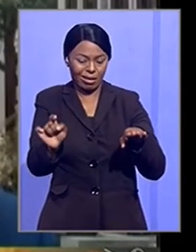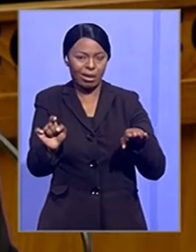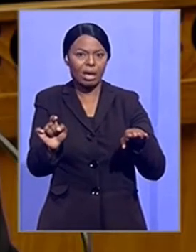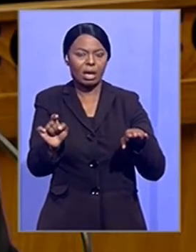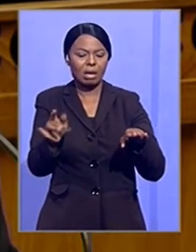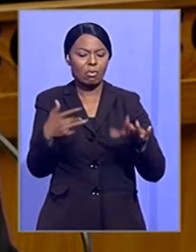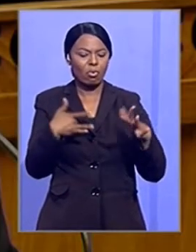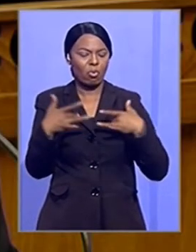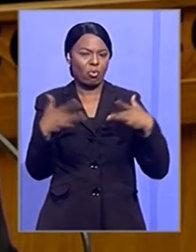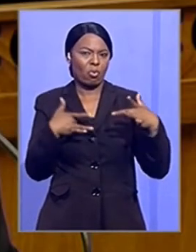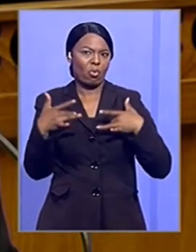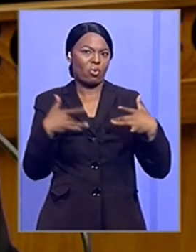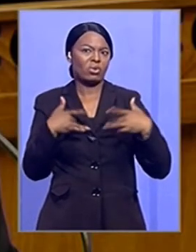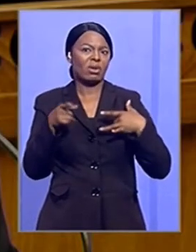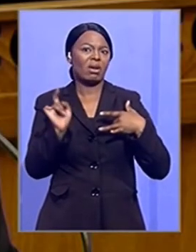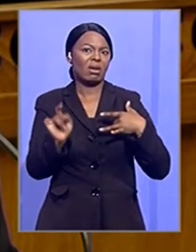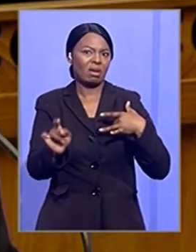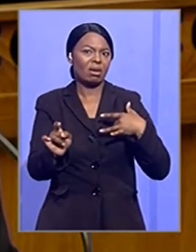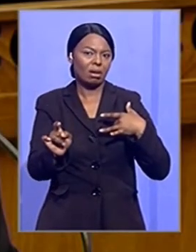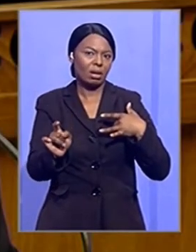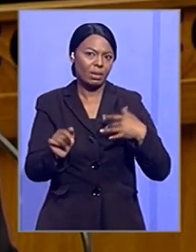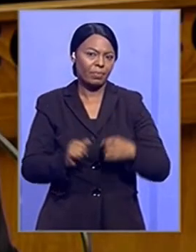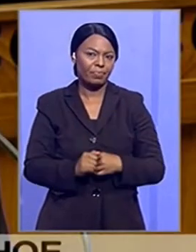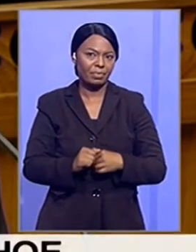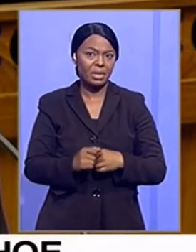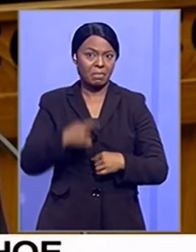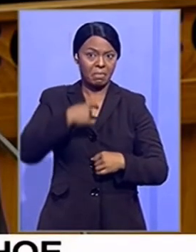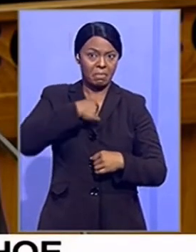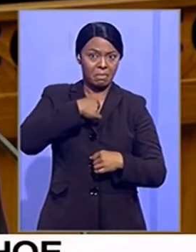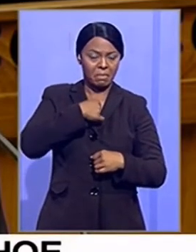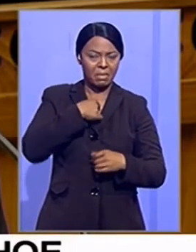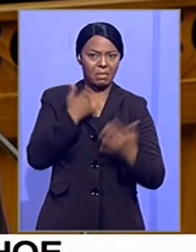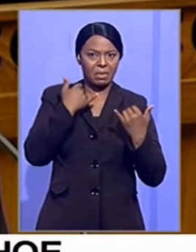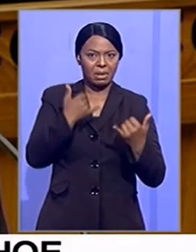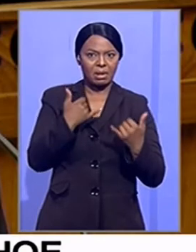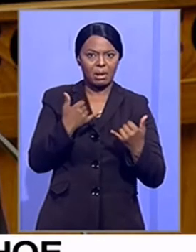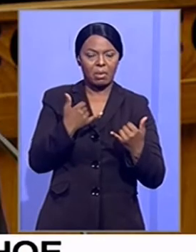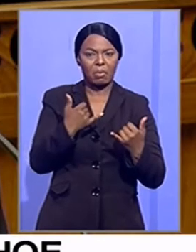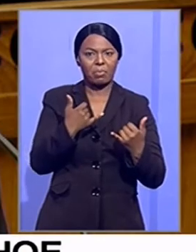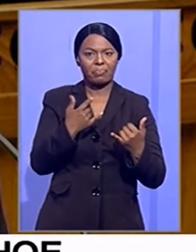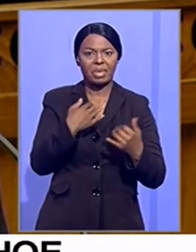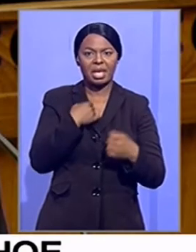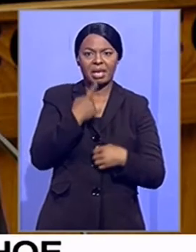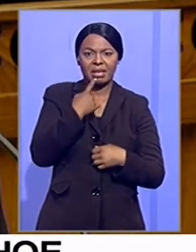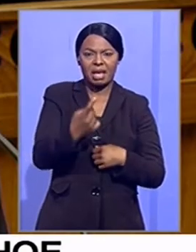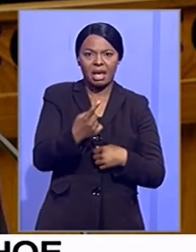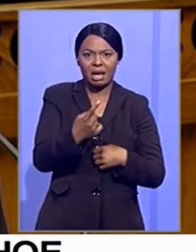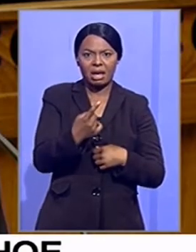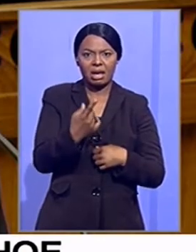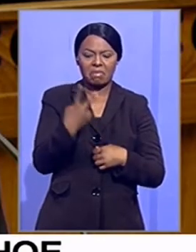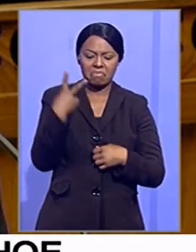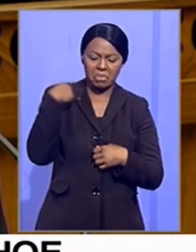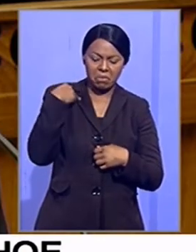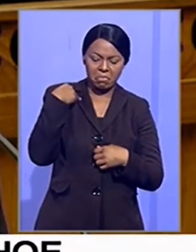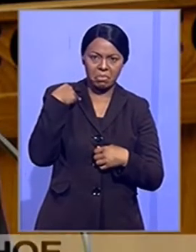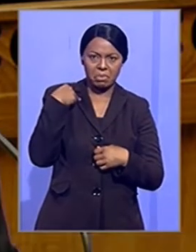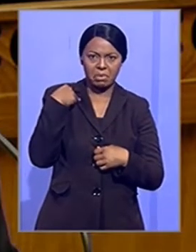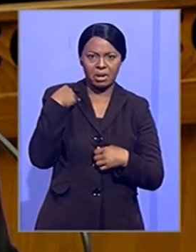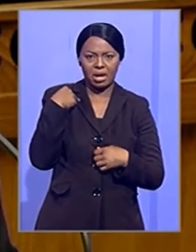disturbing. It would be an understatement to say we are disappointed.